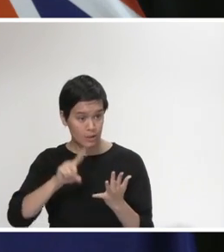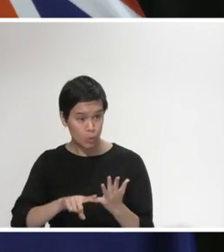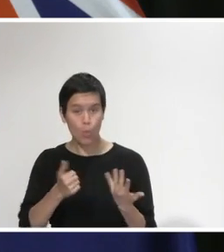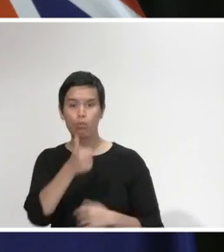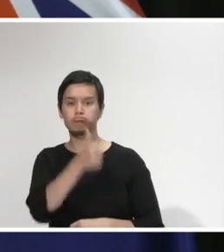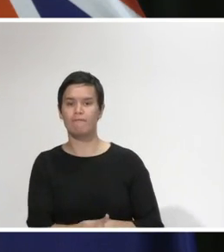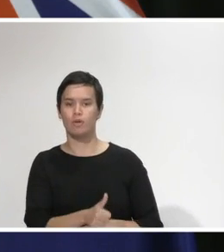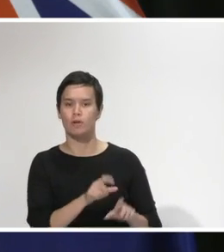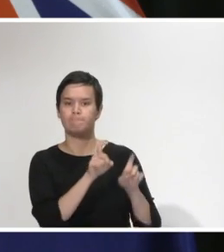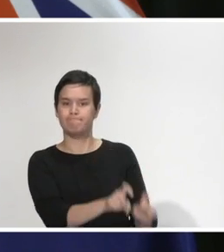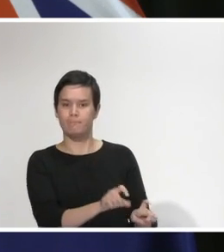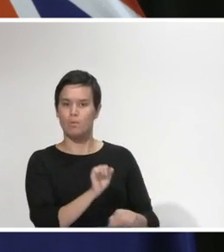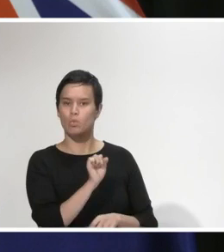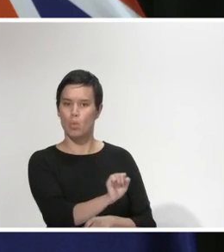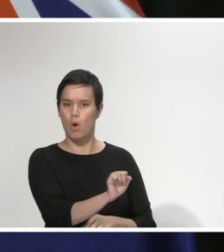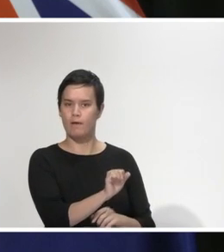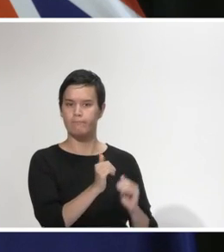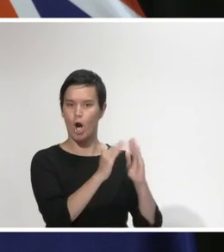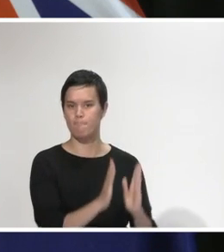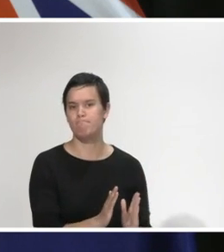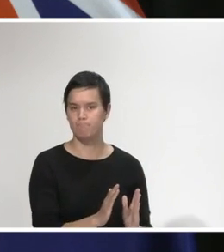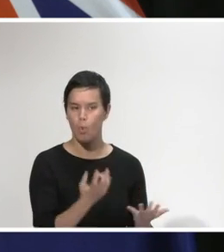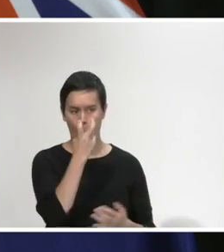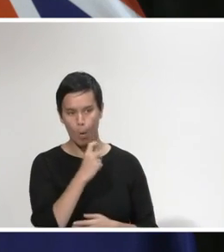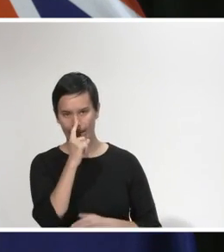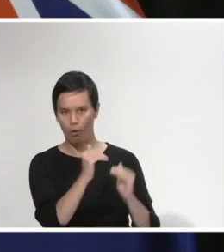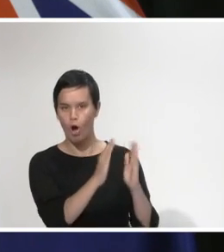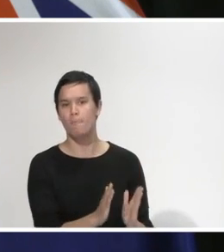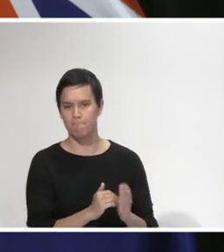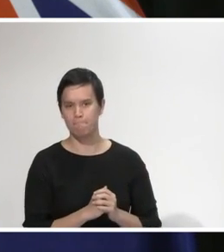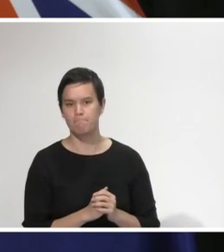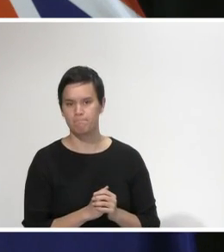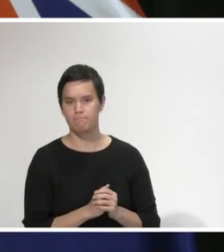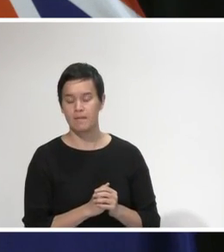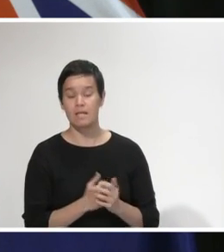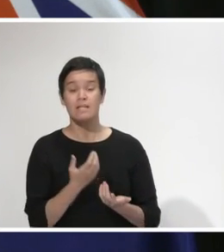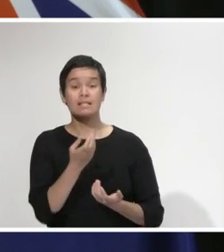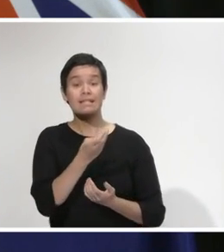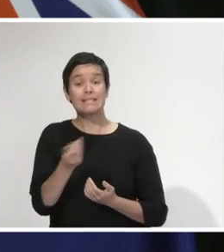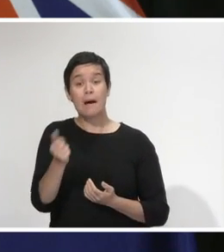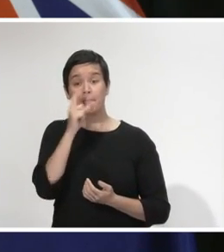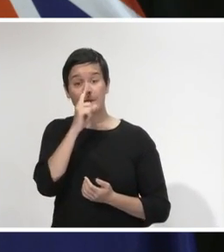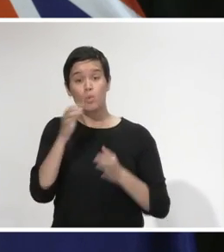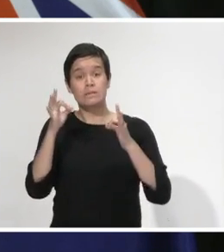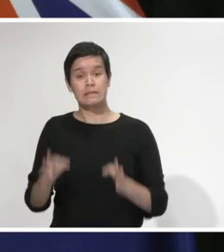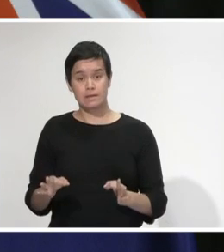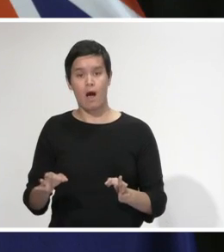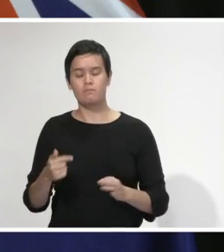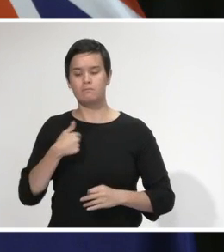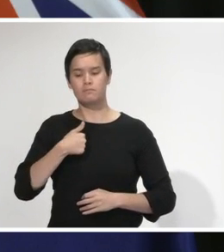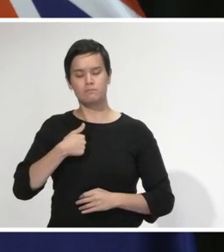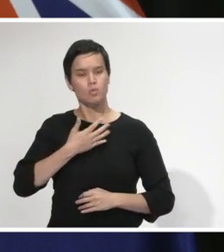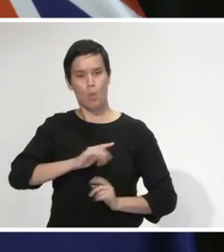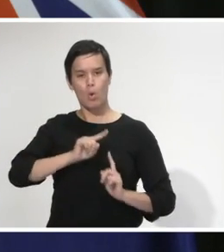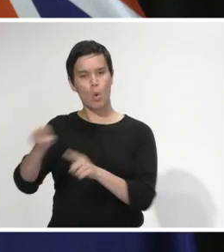Zealand die in aged residential care facilities, and the care they receive is appropriate for where they are and the decisions they've made about what sort of care